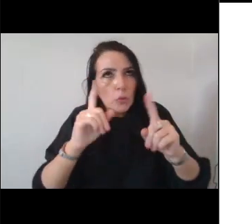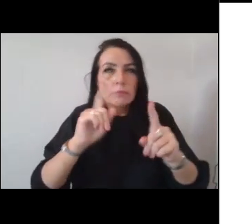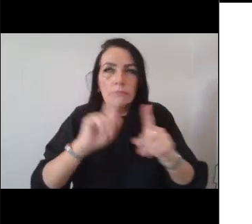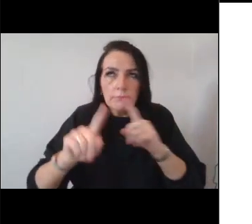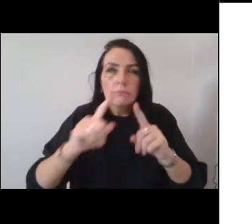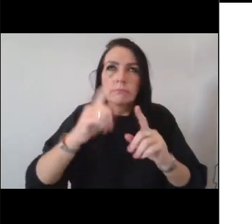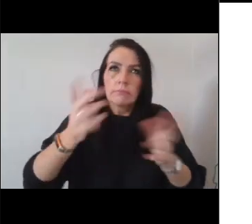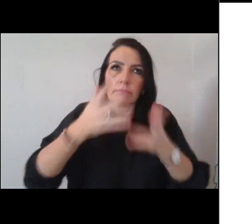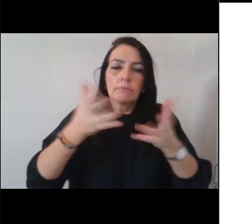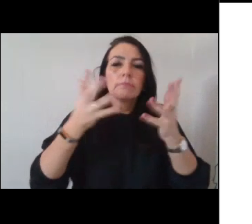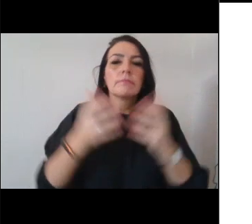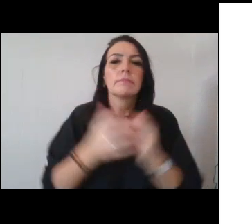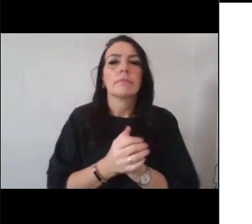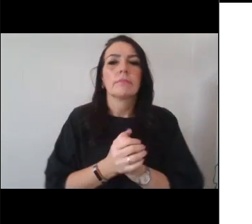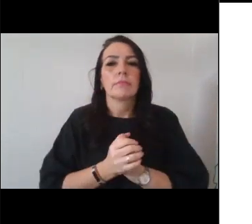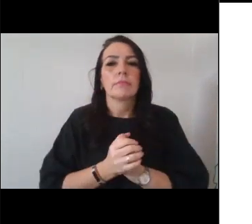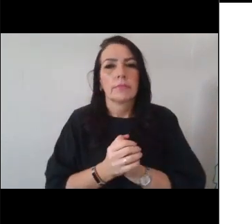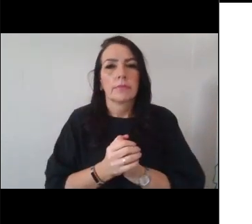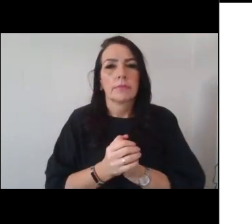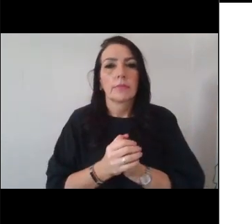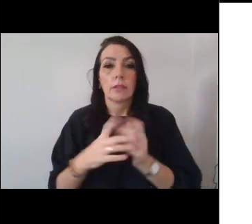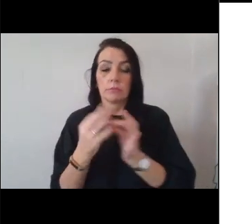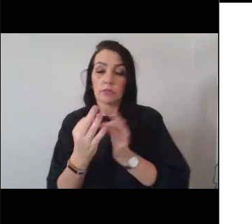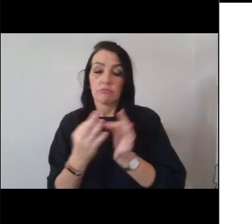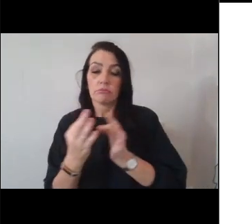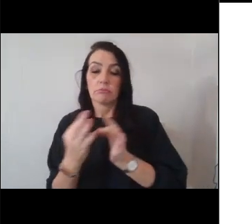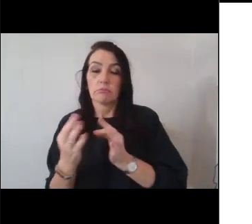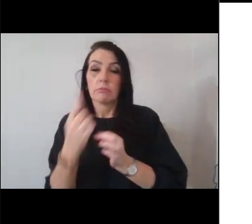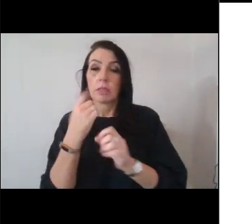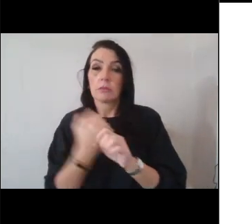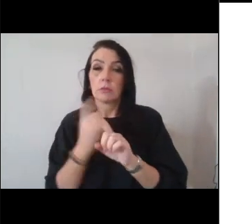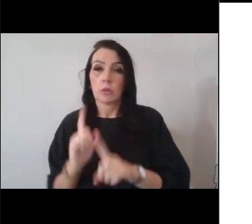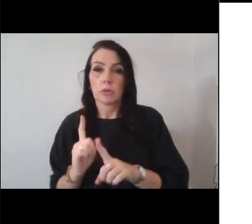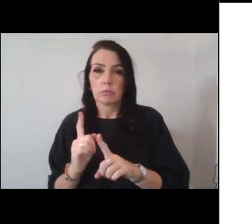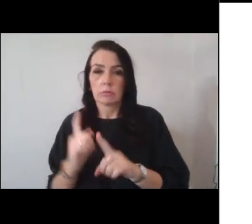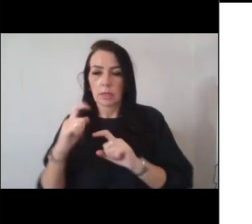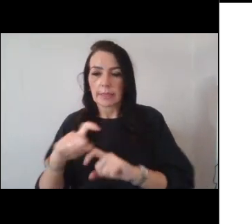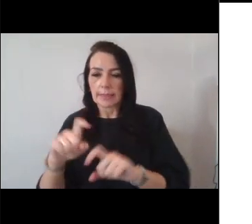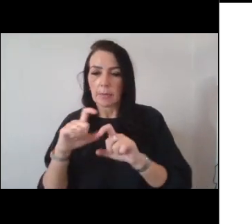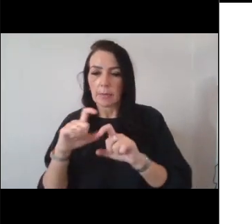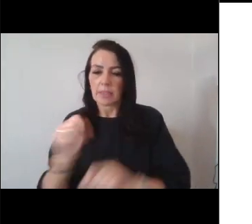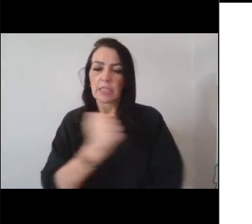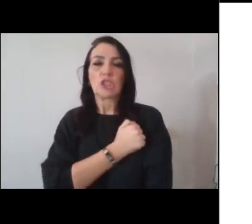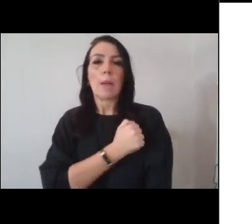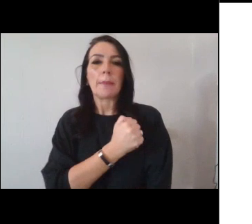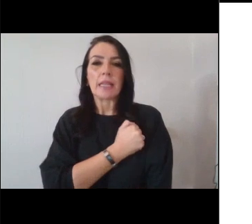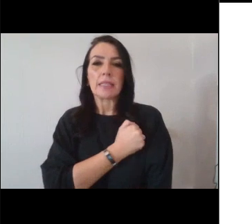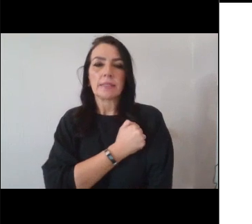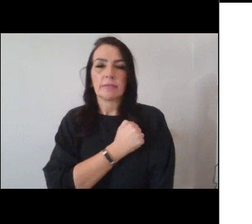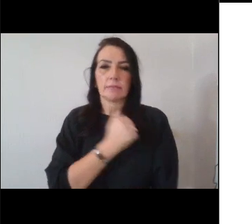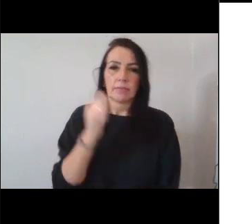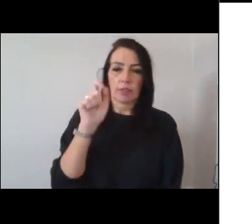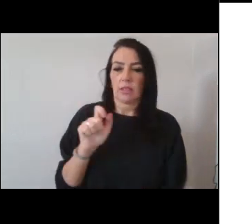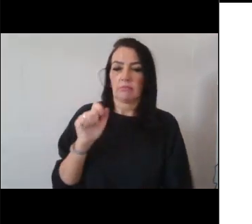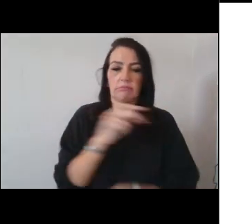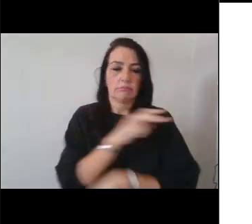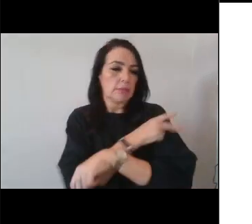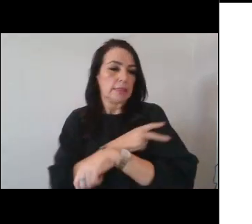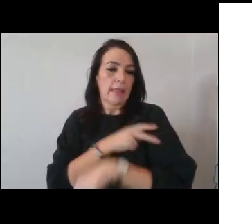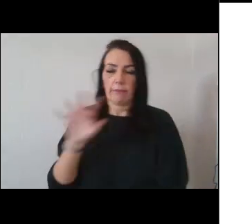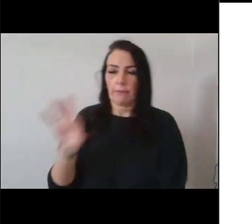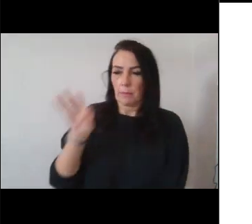sort of be a little bit more strategic, we could perhaps consider sustainability champions. So these are internal staff within the